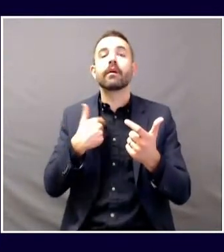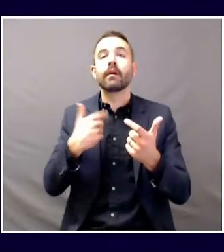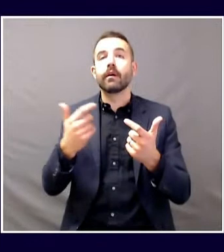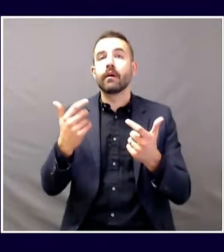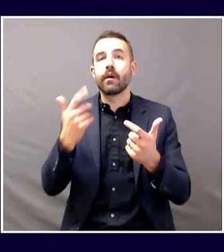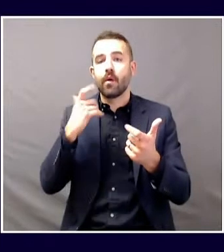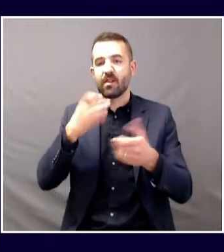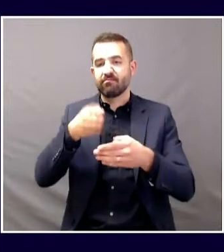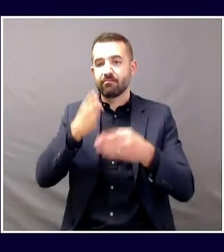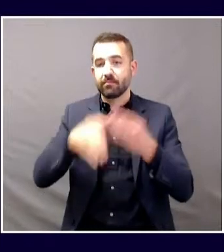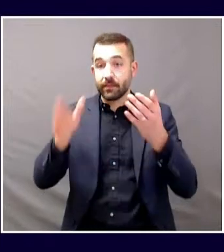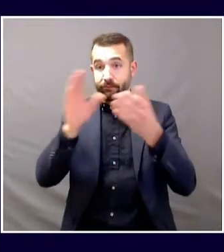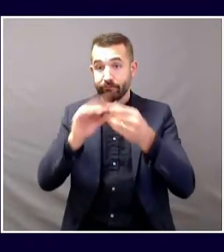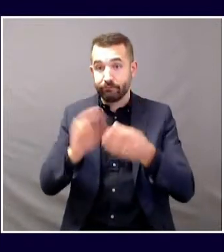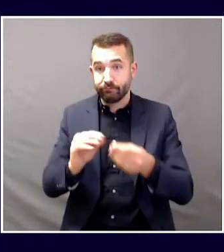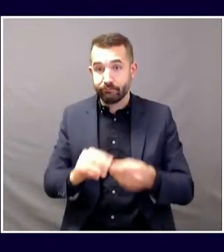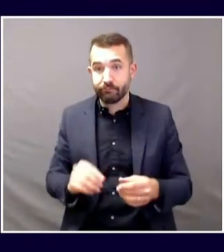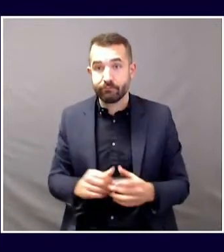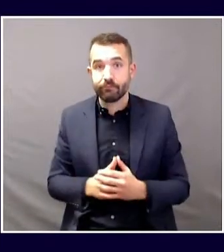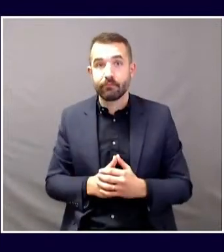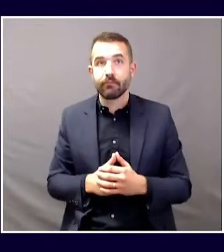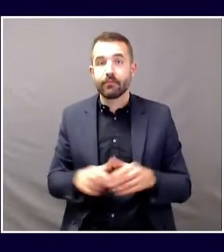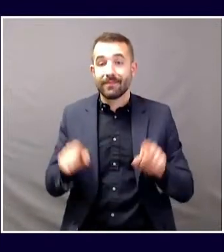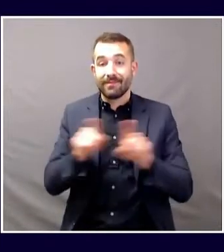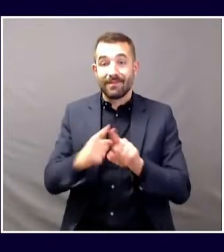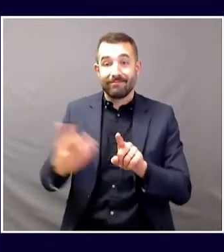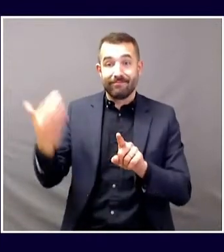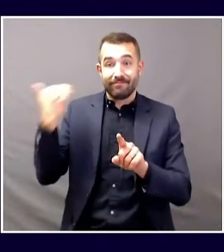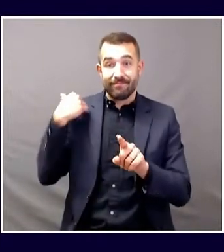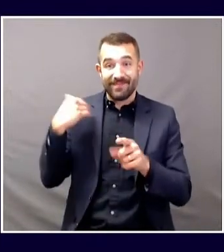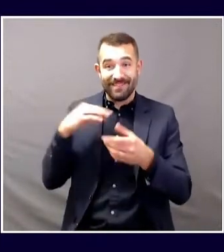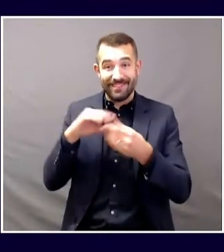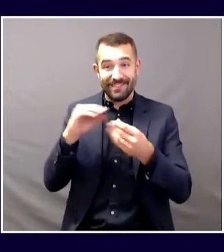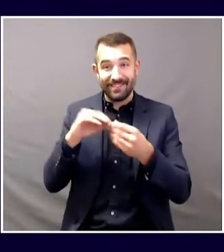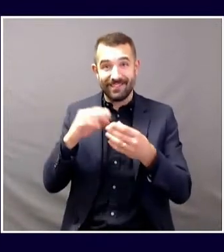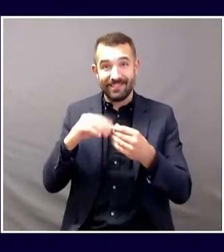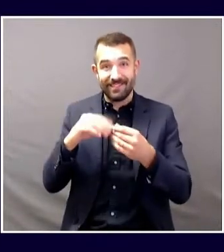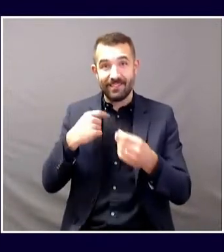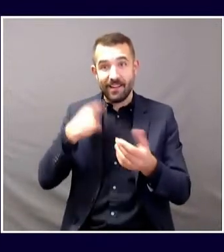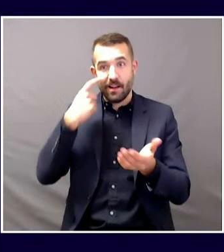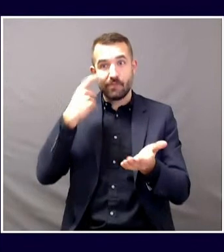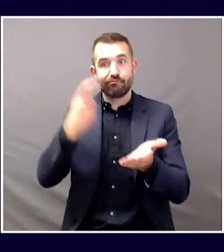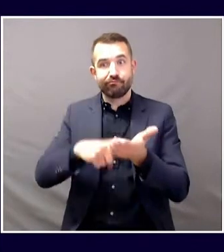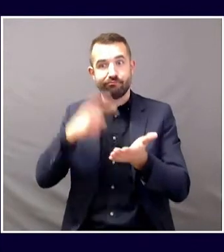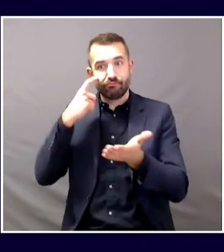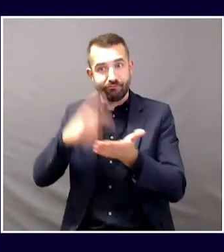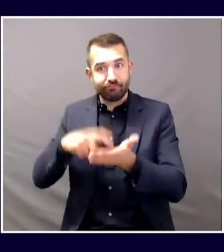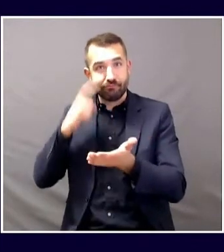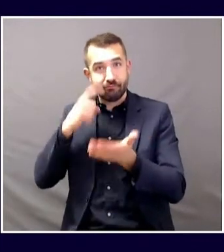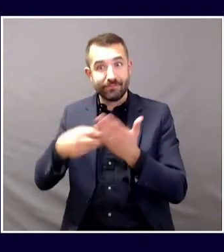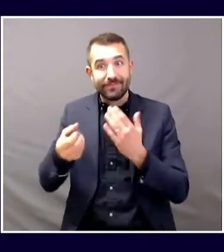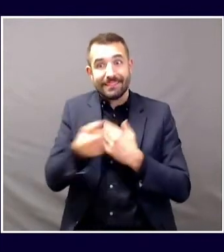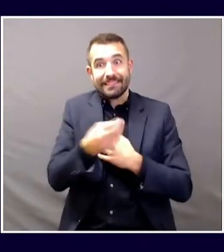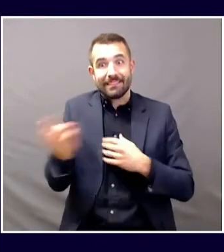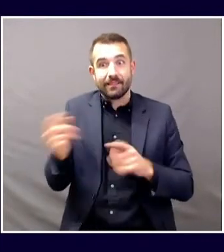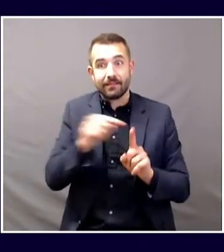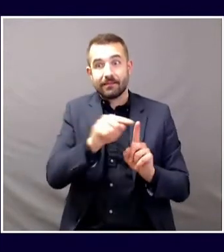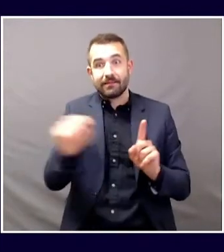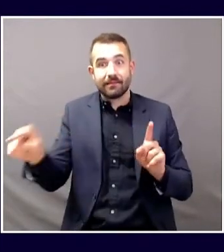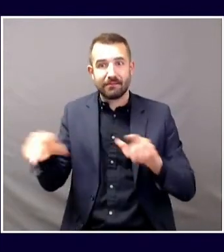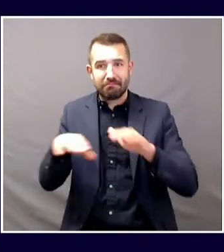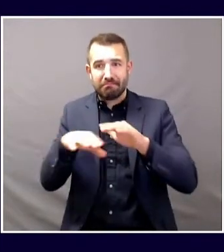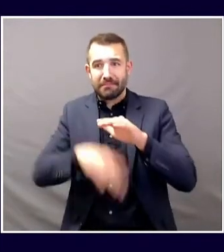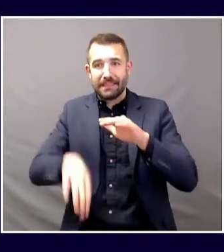moment ago, which is to recognize the numerous and fundamental ways in which the pandemic